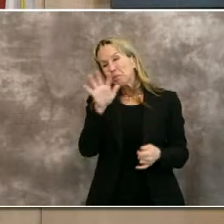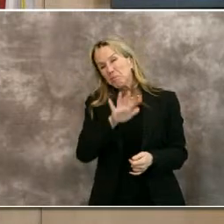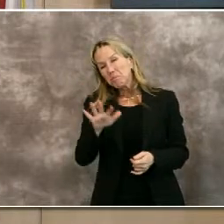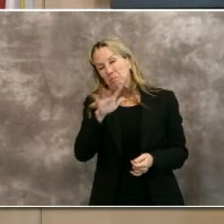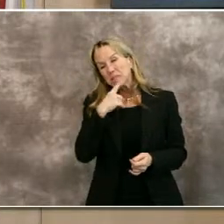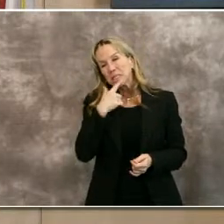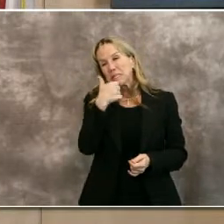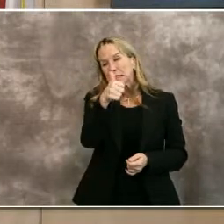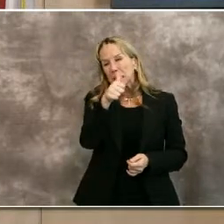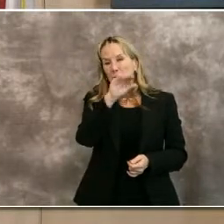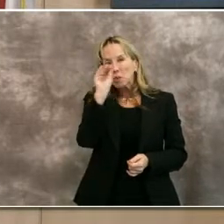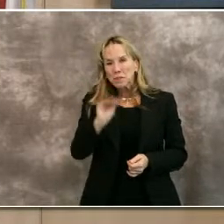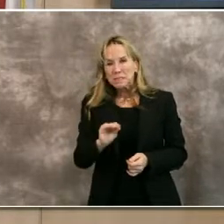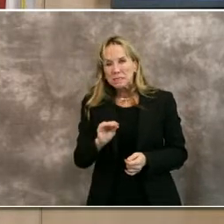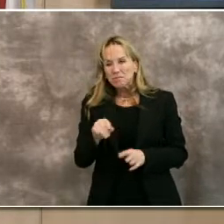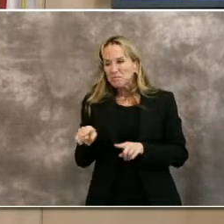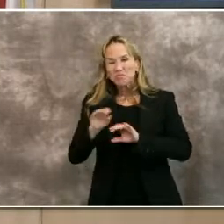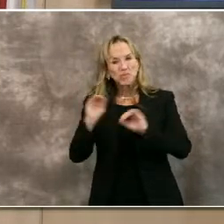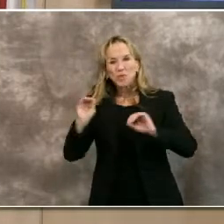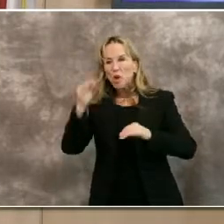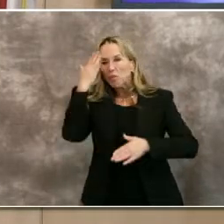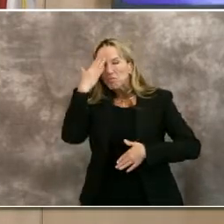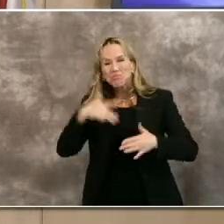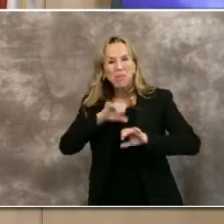expected. Thank you, Dr. McDonald.